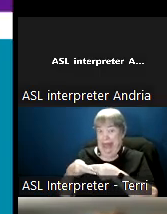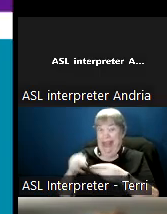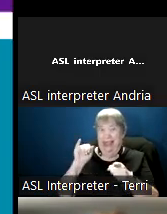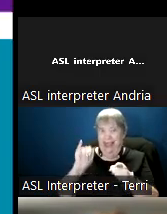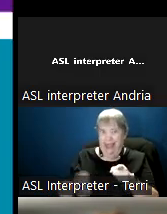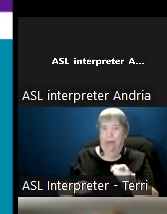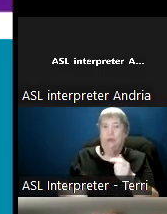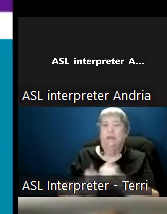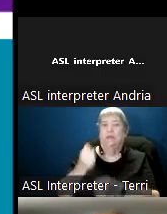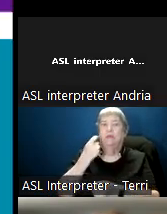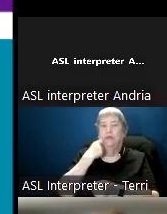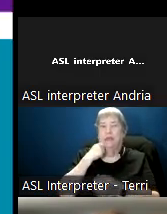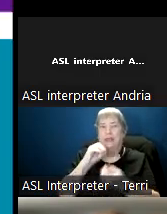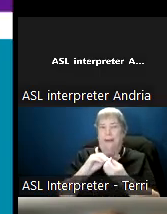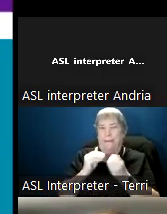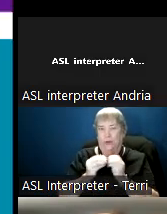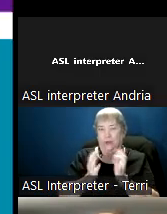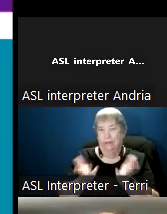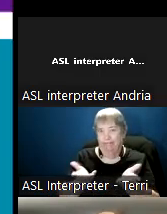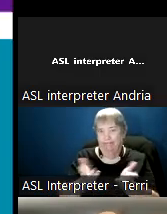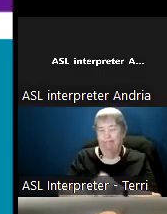Next slide, please.